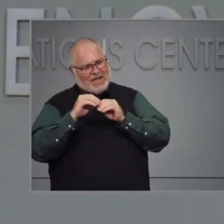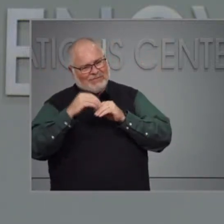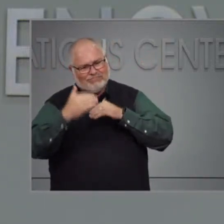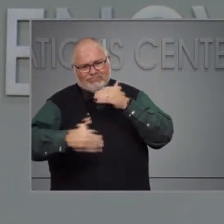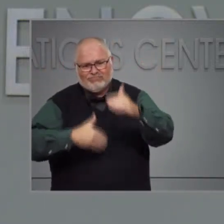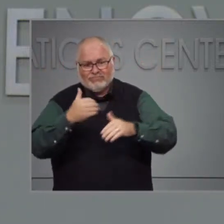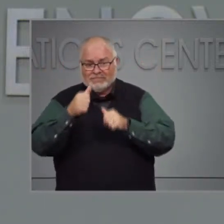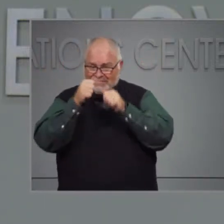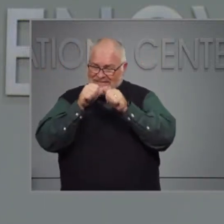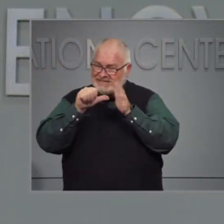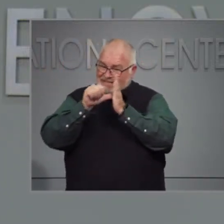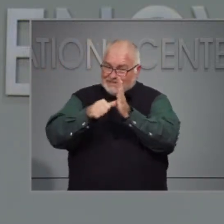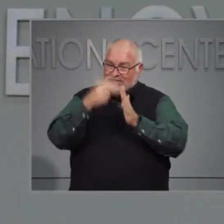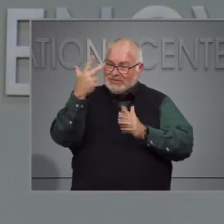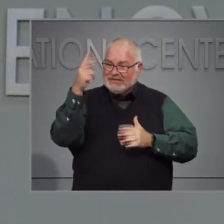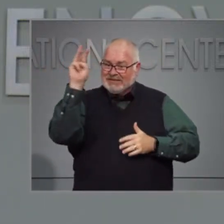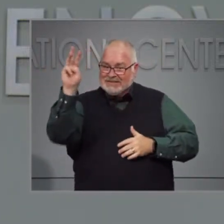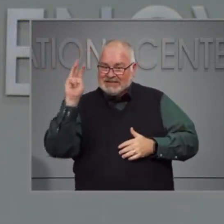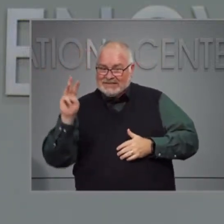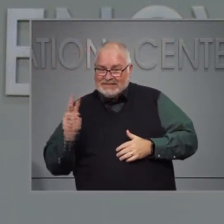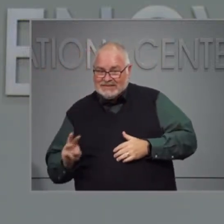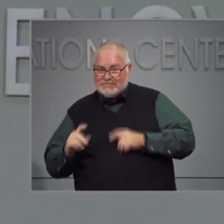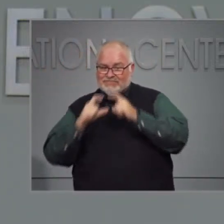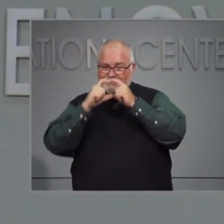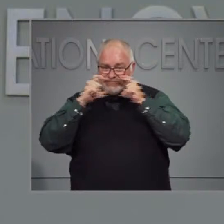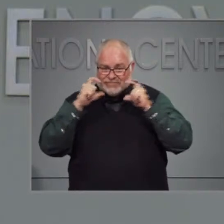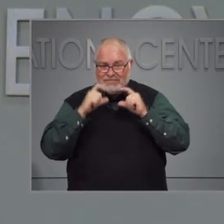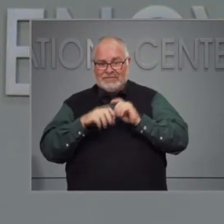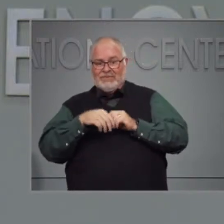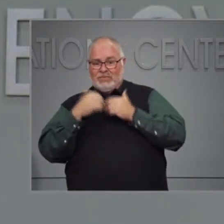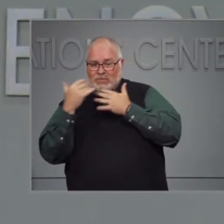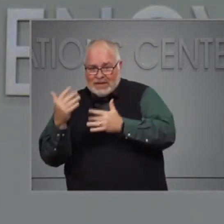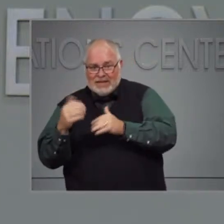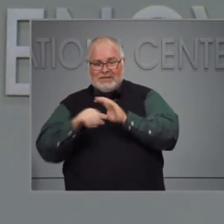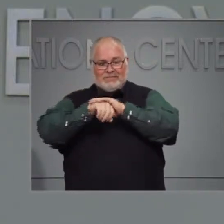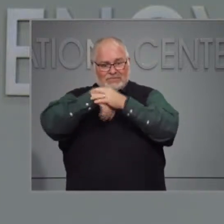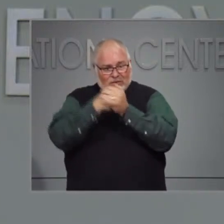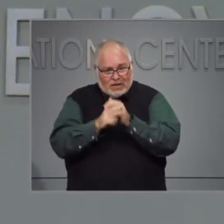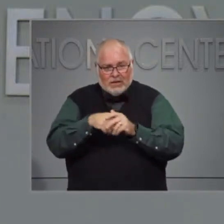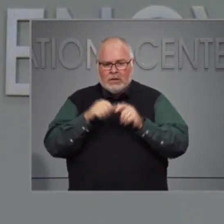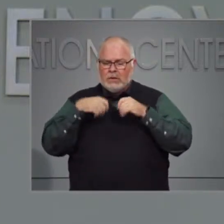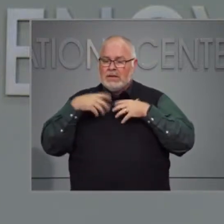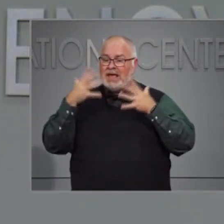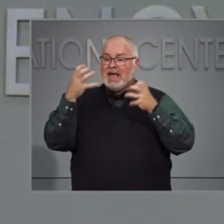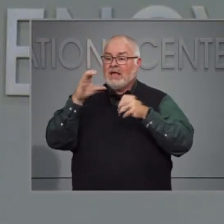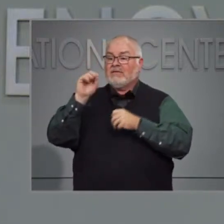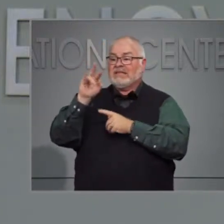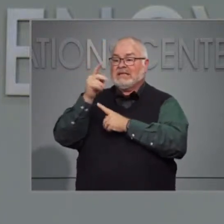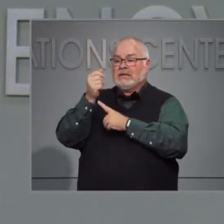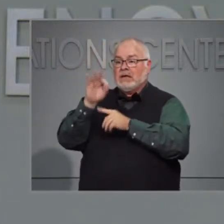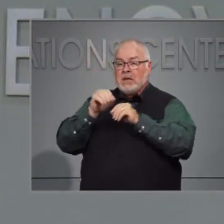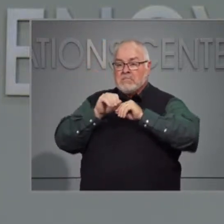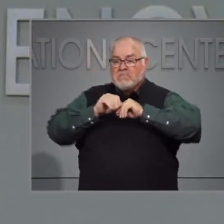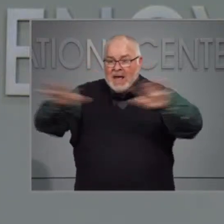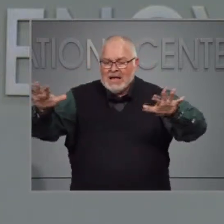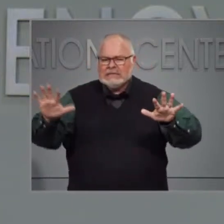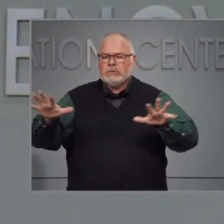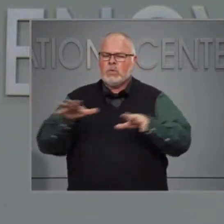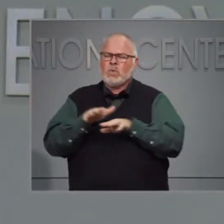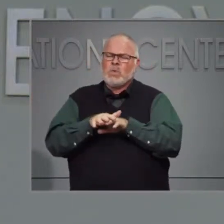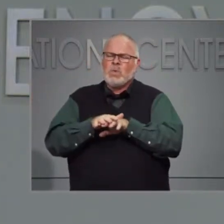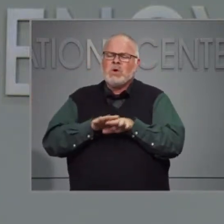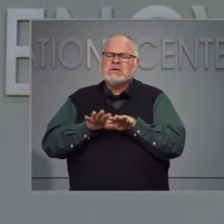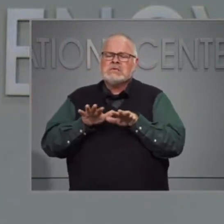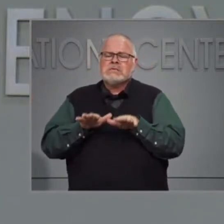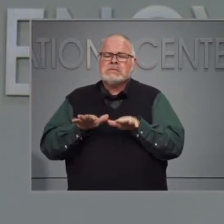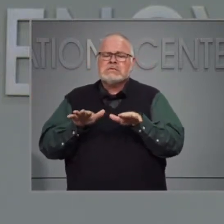W's every single day so that we can keep the virus spread low. It not only protects all of our communities, but it